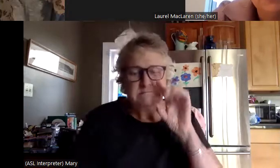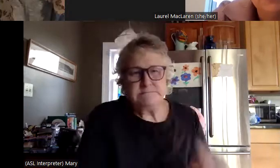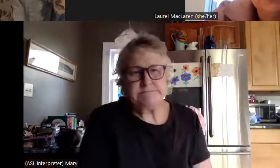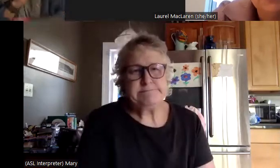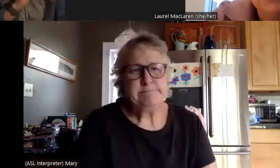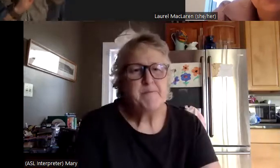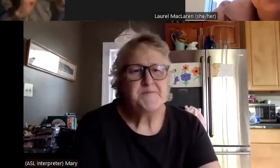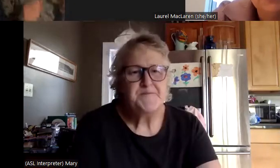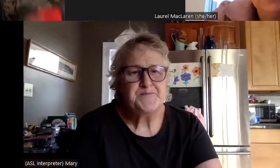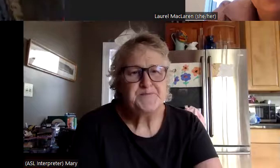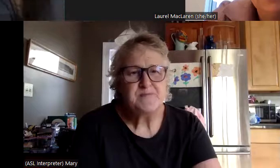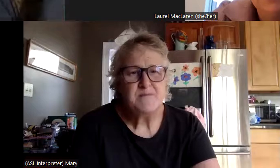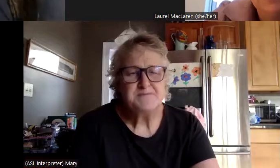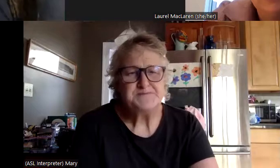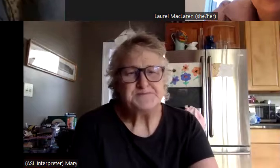of like, well, very close.